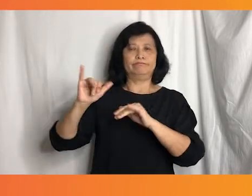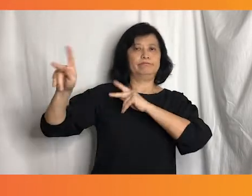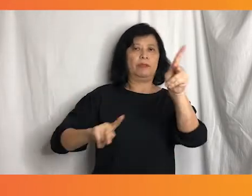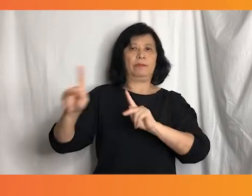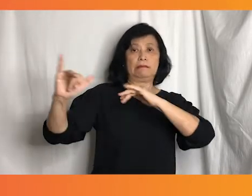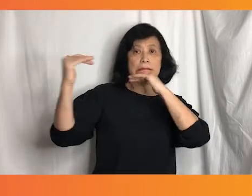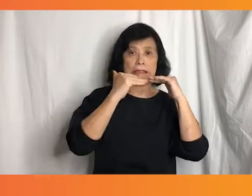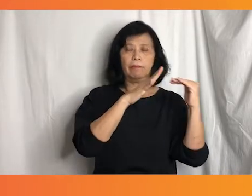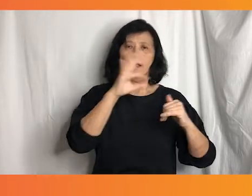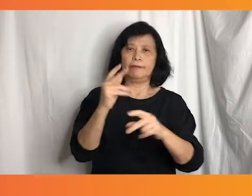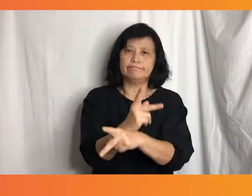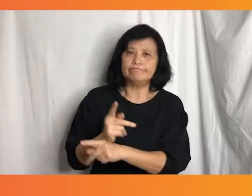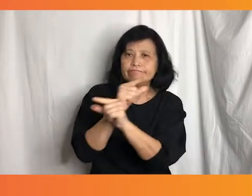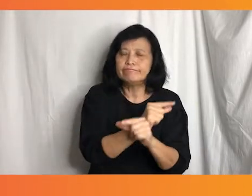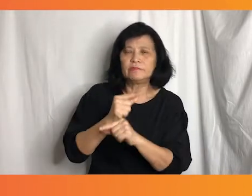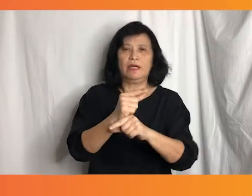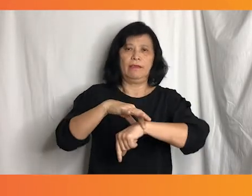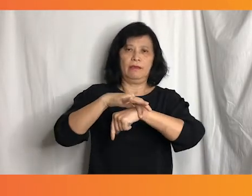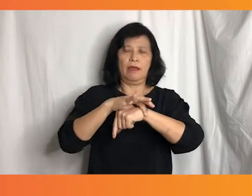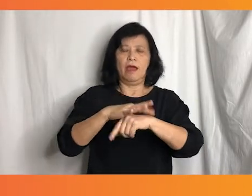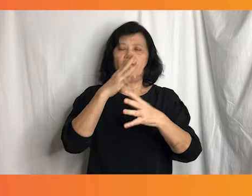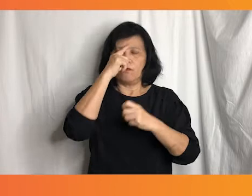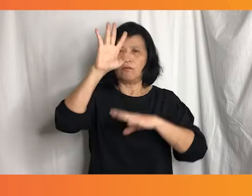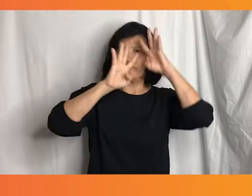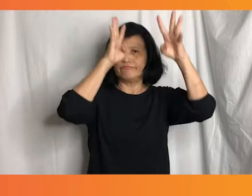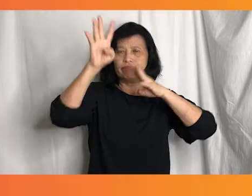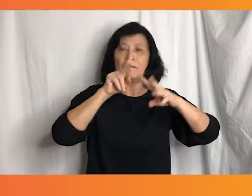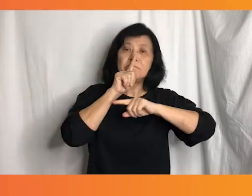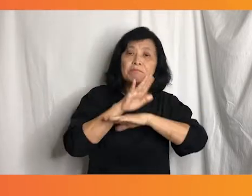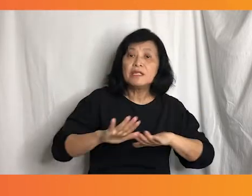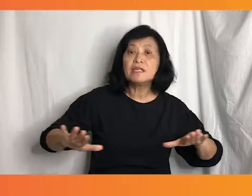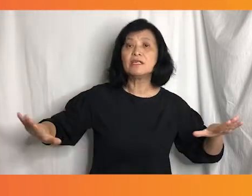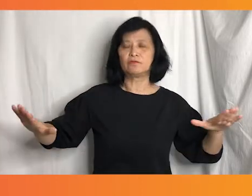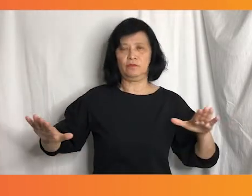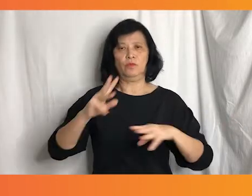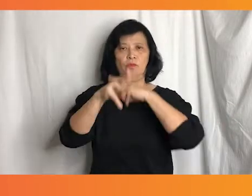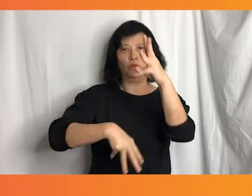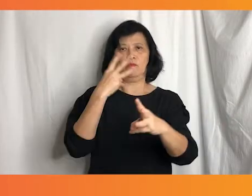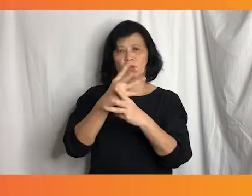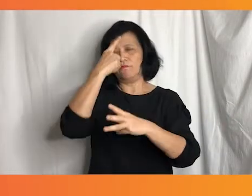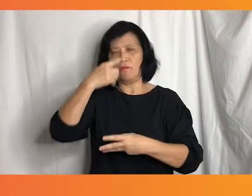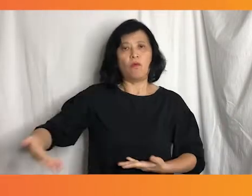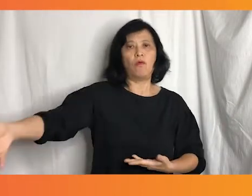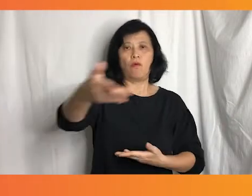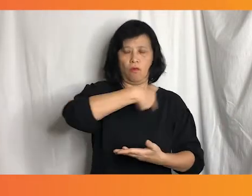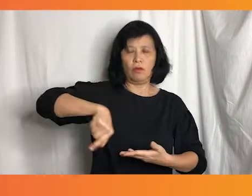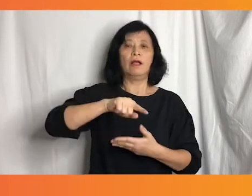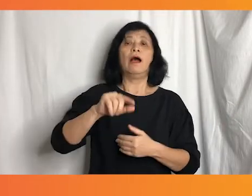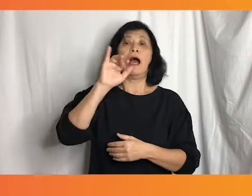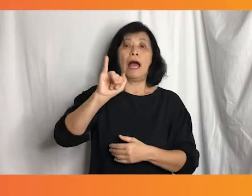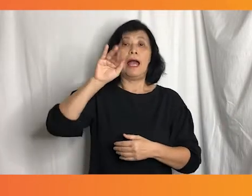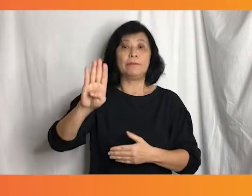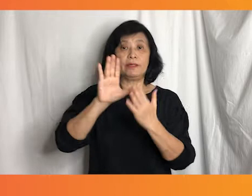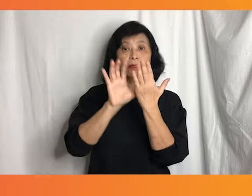guardianship of the planet, and to help to create a better and more peaceful world for all. Okay, and then in the IB